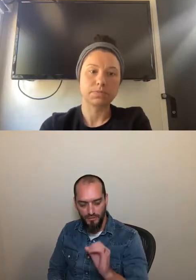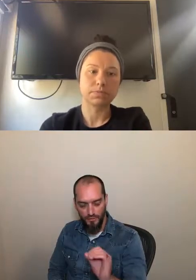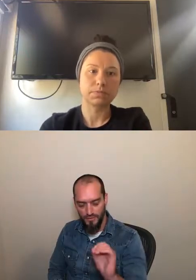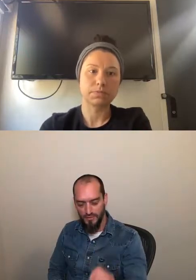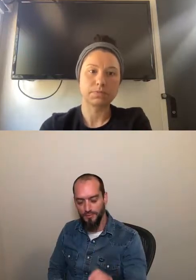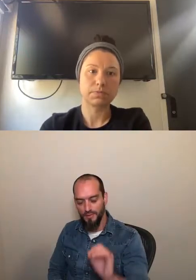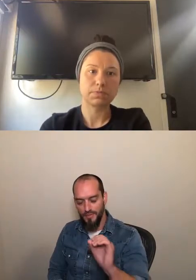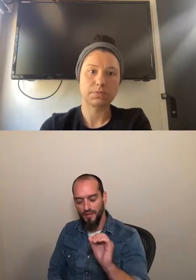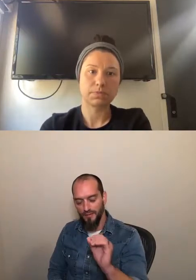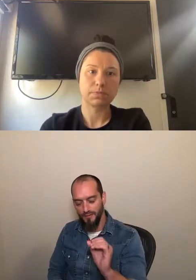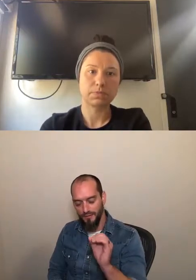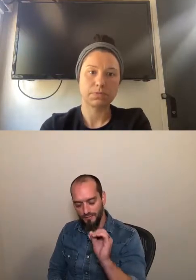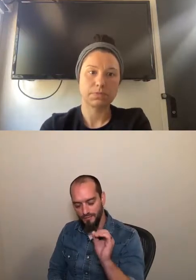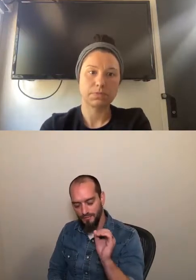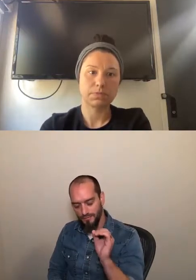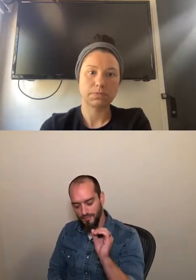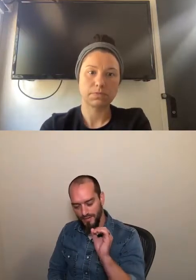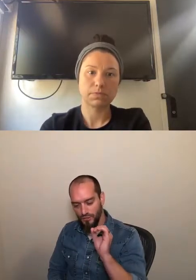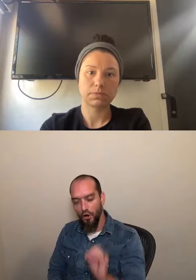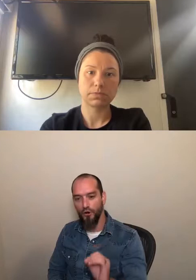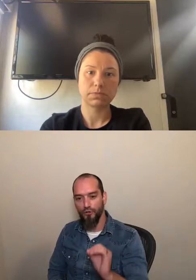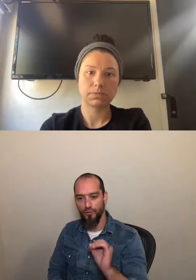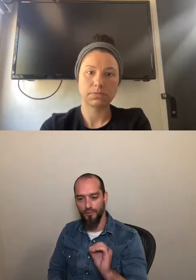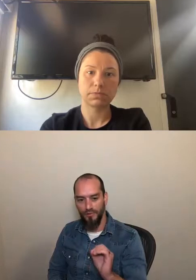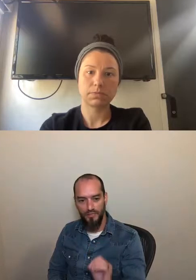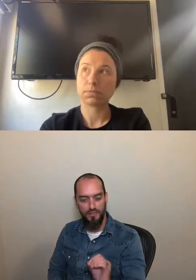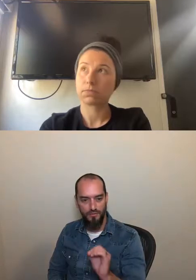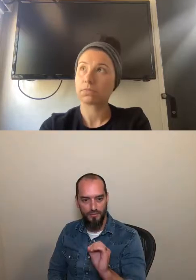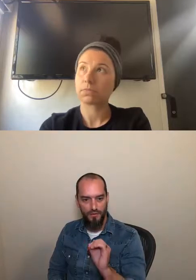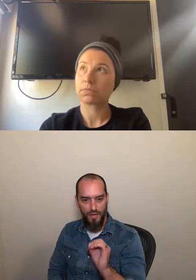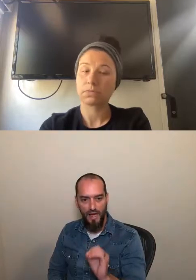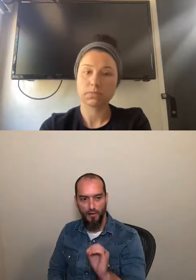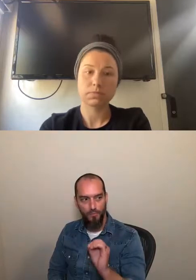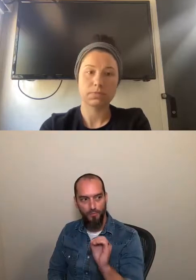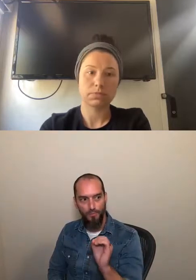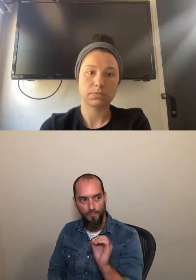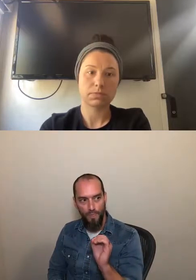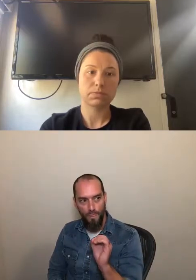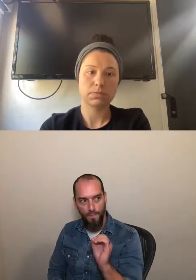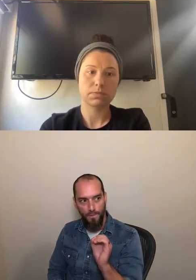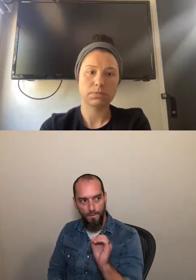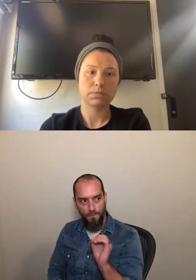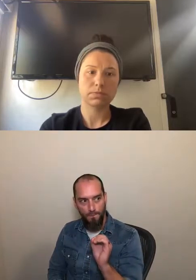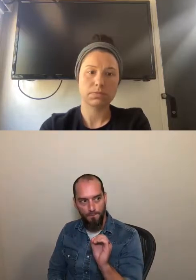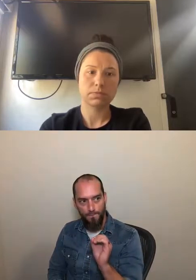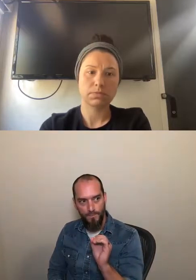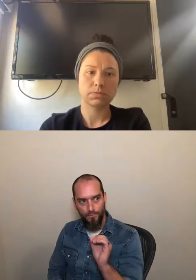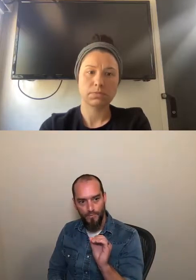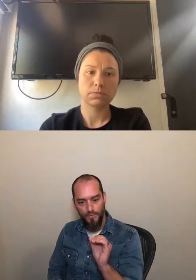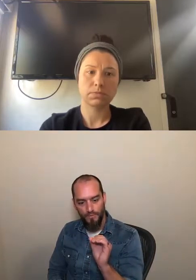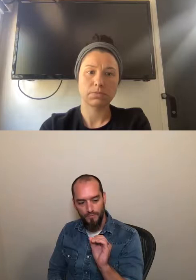I mean, so systemic that it is hard to believe how